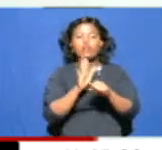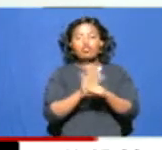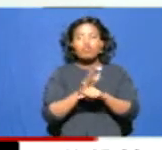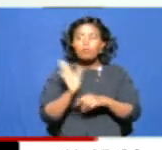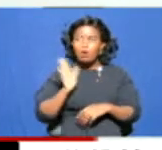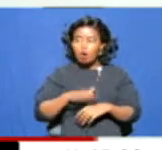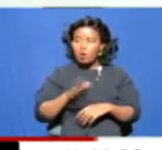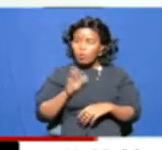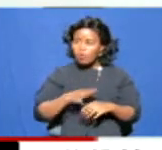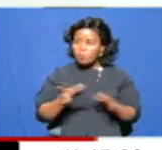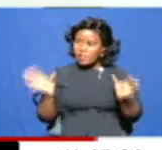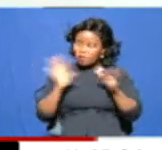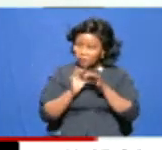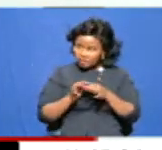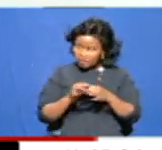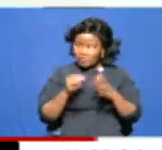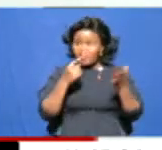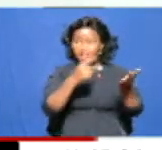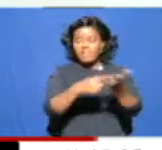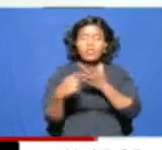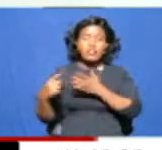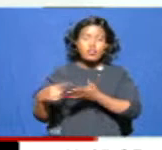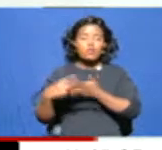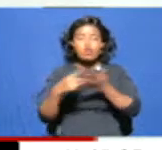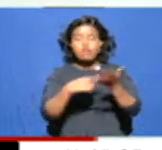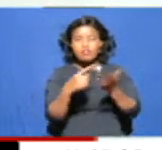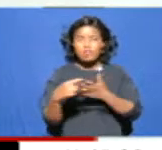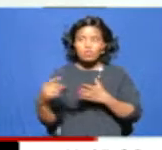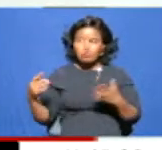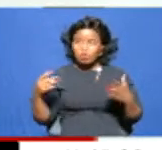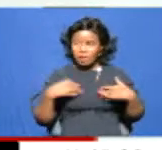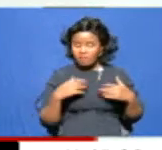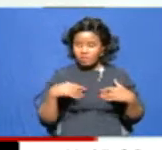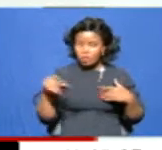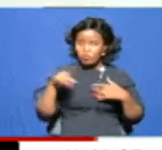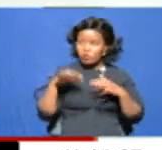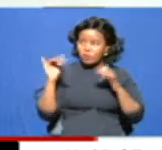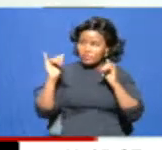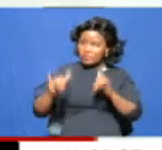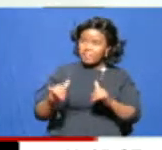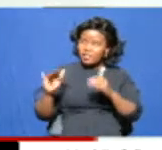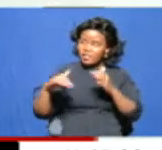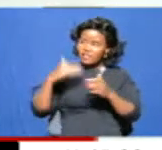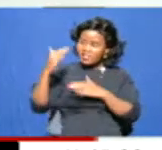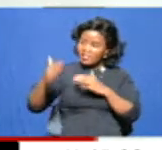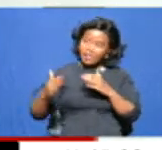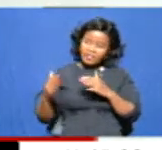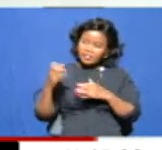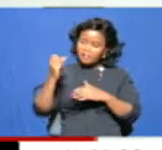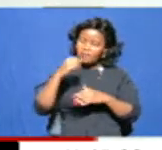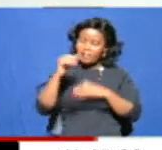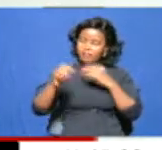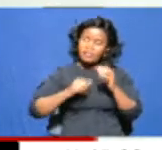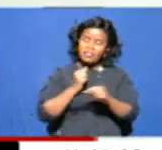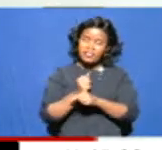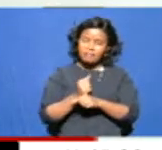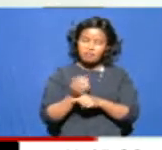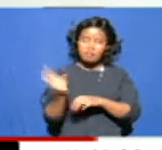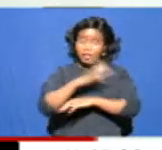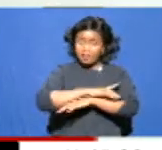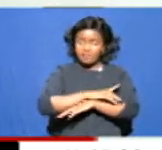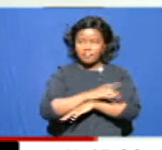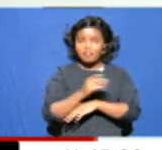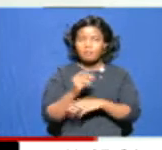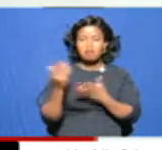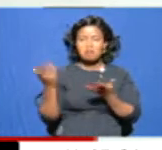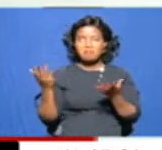Those are some of the conversations that we shall be having here. We're here for the next 5 days, so expect nothing but the best in terms of coverage. This is